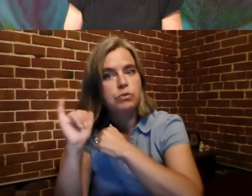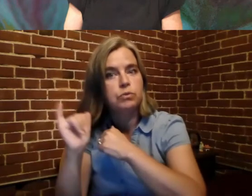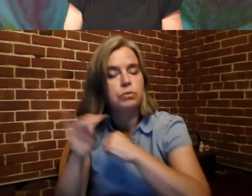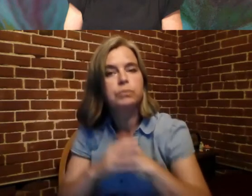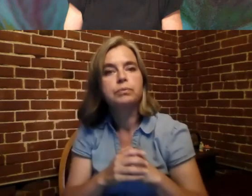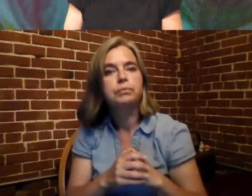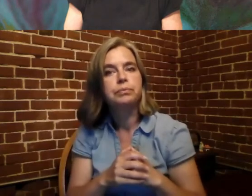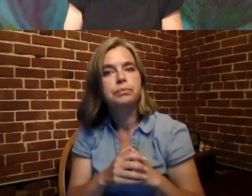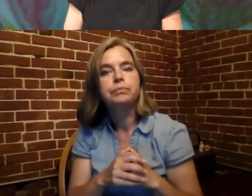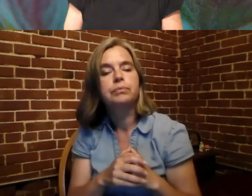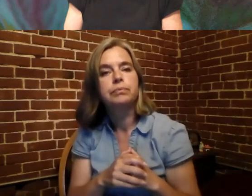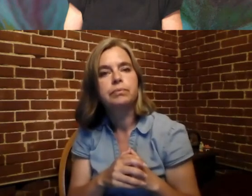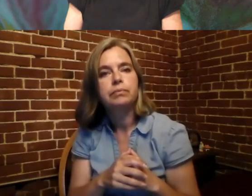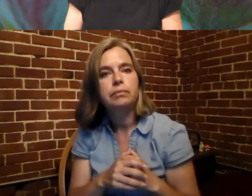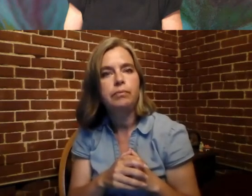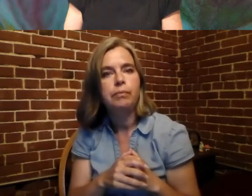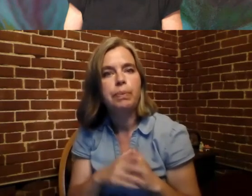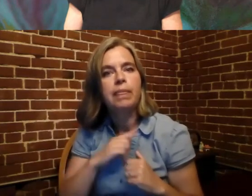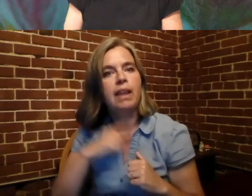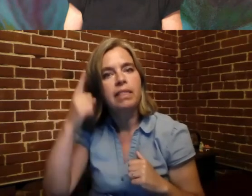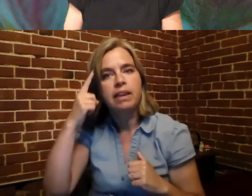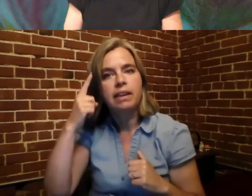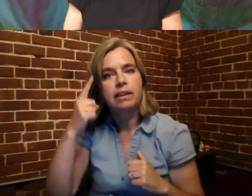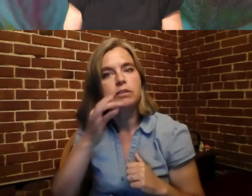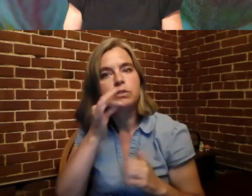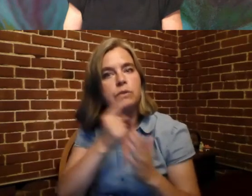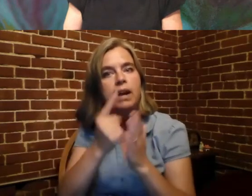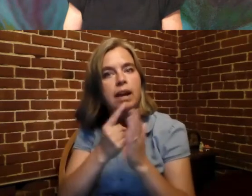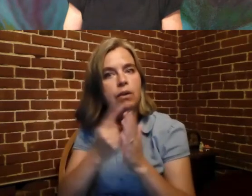And I think we are getting close to our hour. So